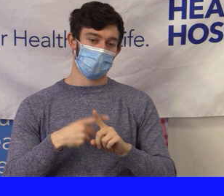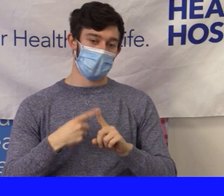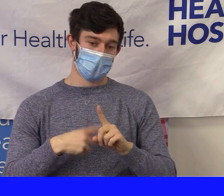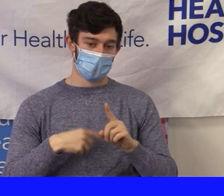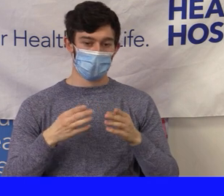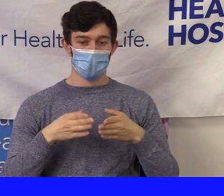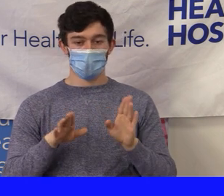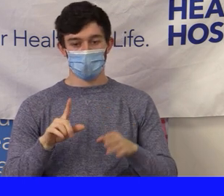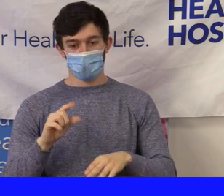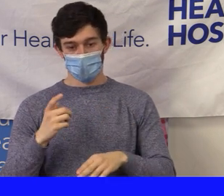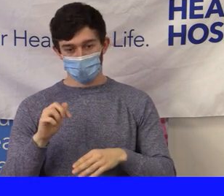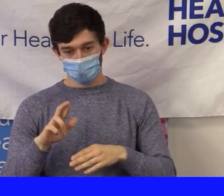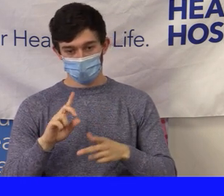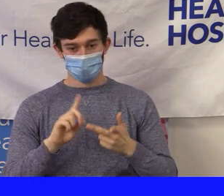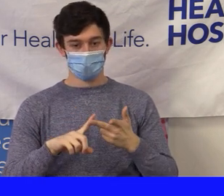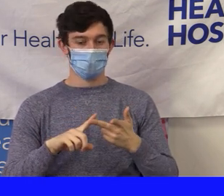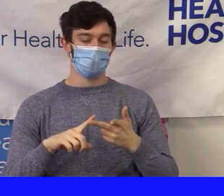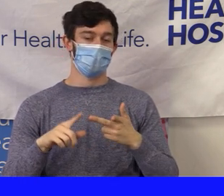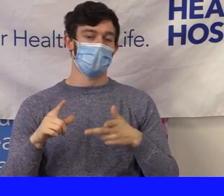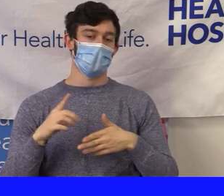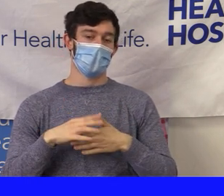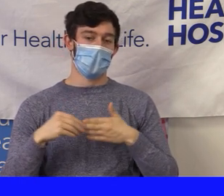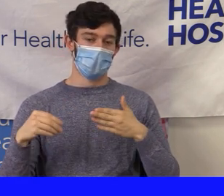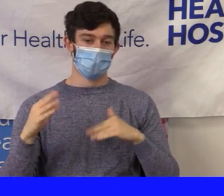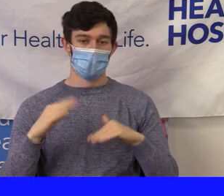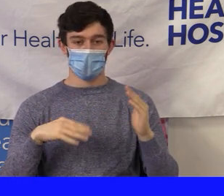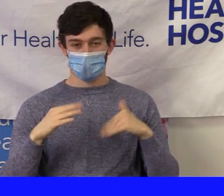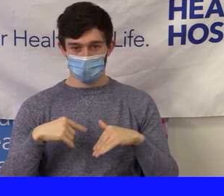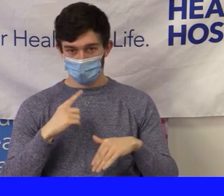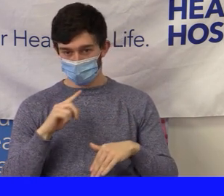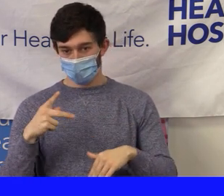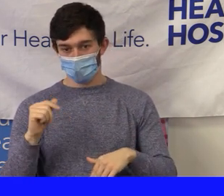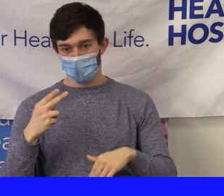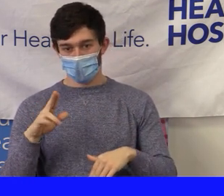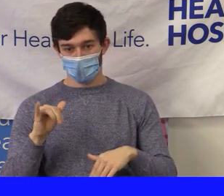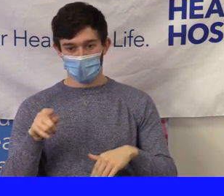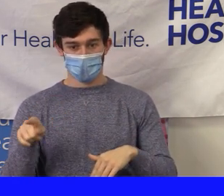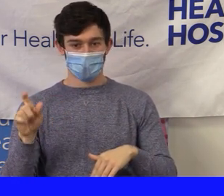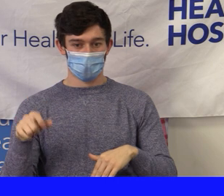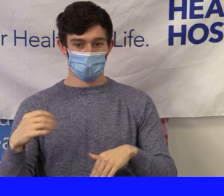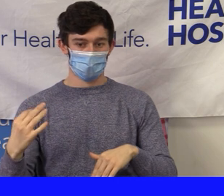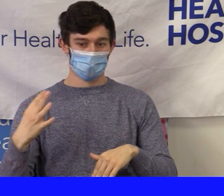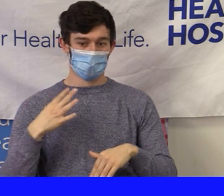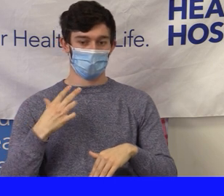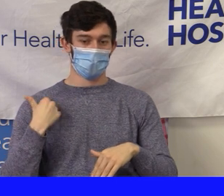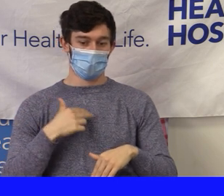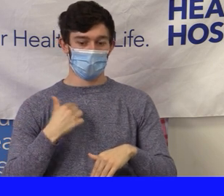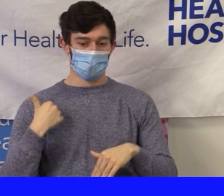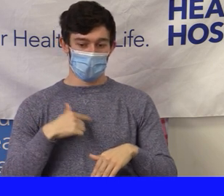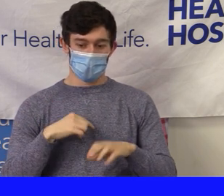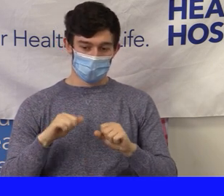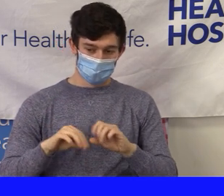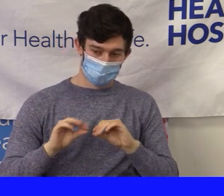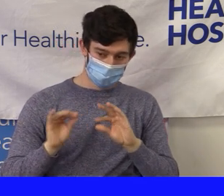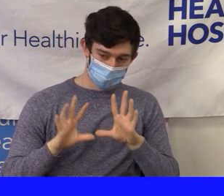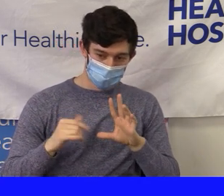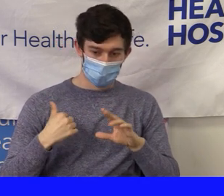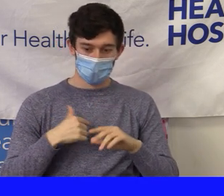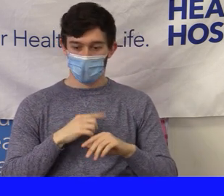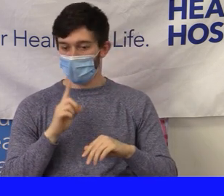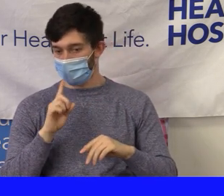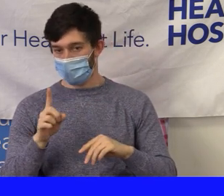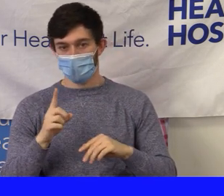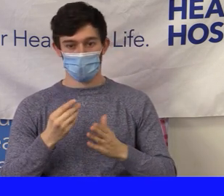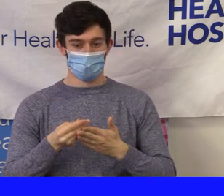general ledgers, and monthly cash balances of PAGNY that they need to submit to us so that we can actually ensure that